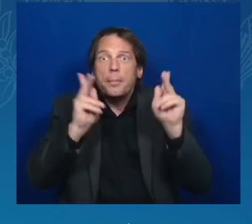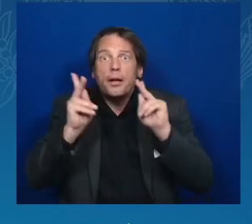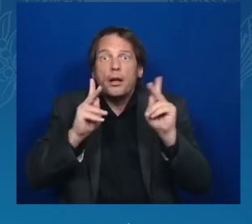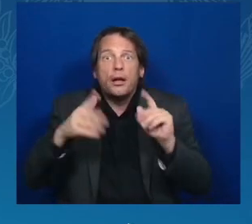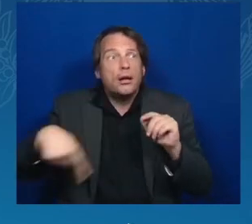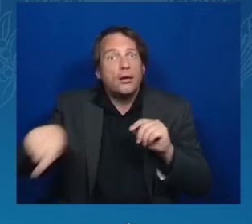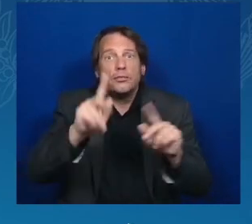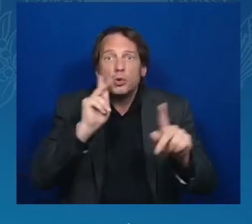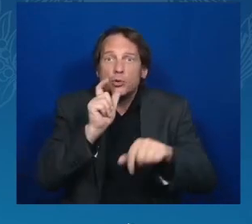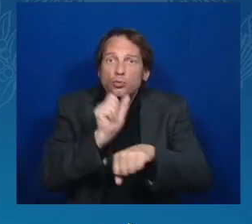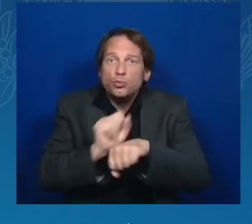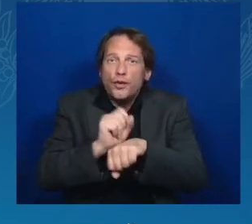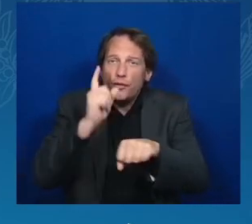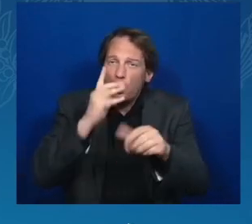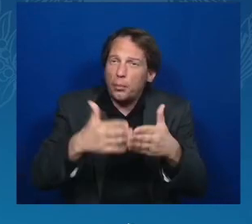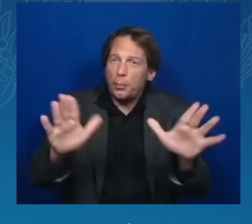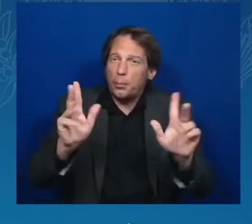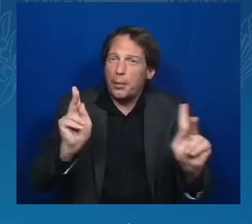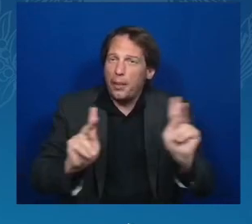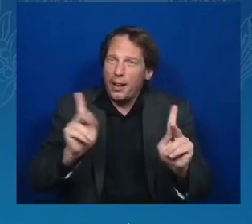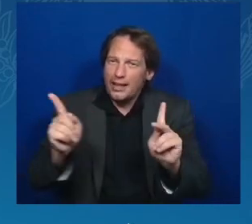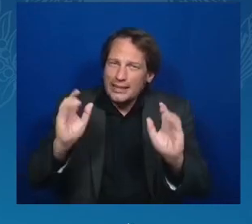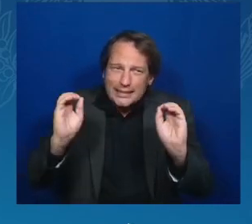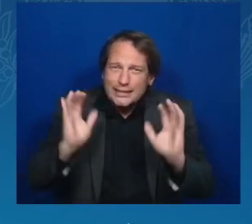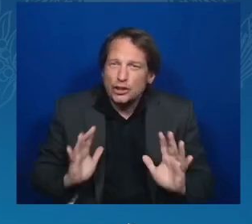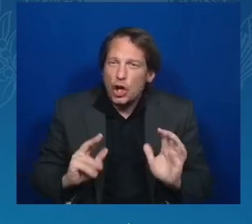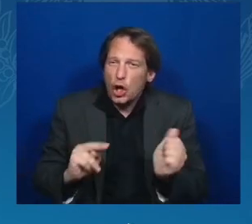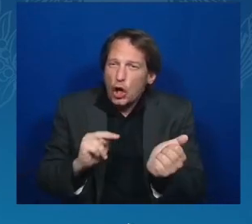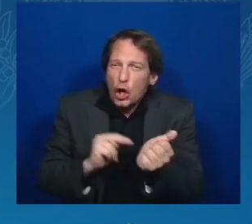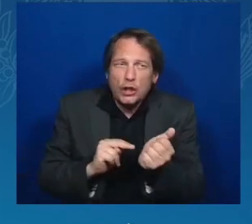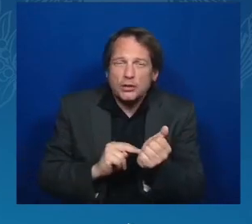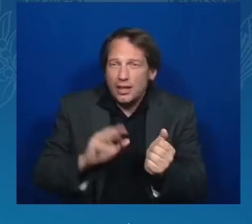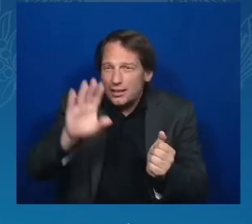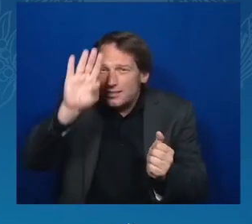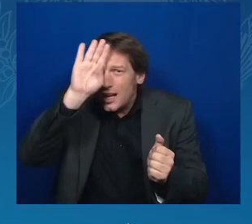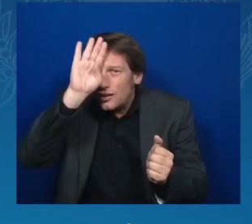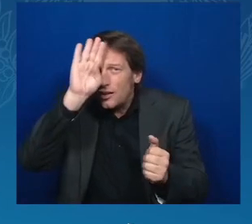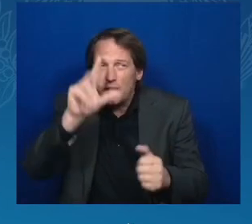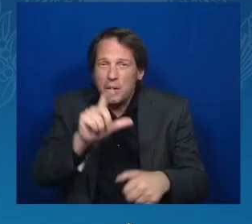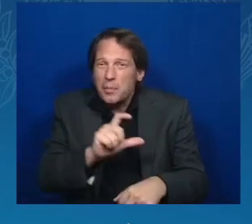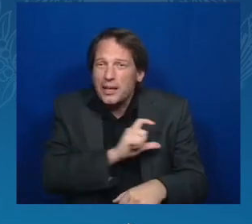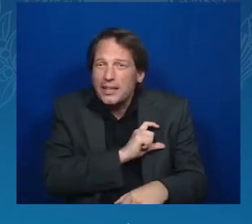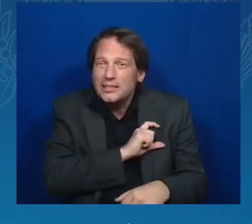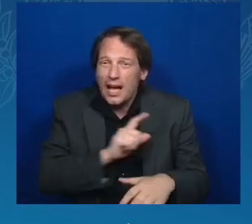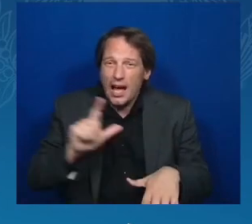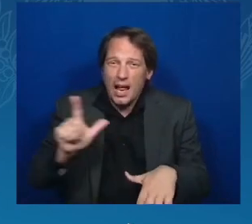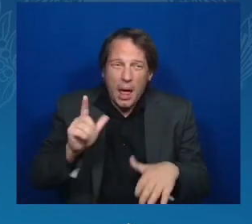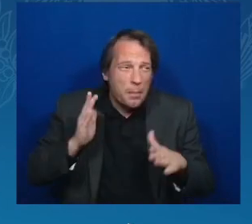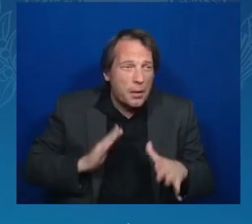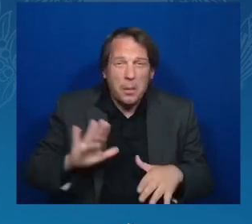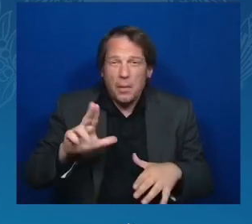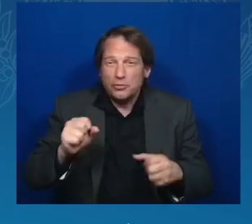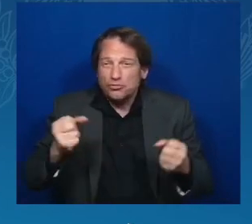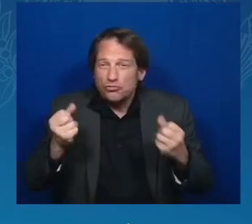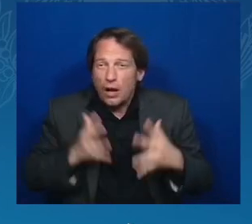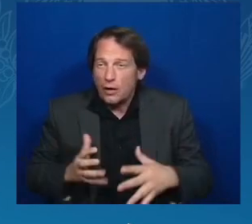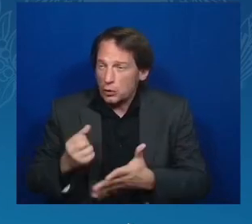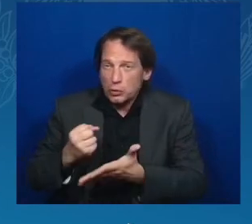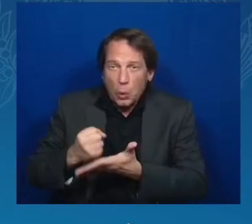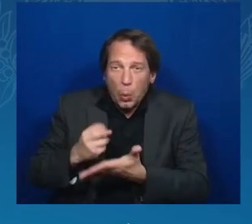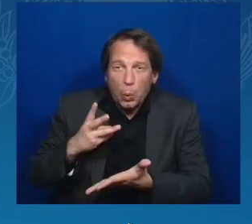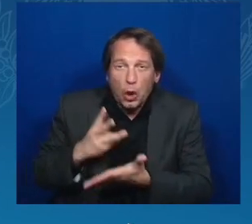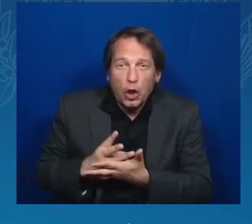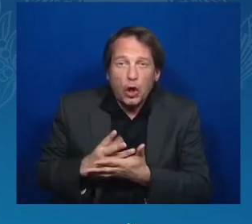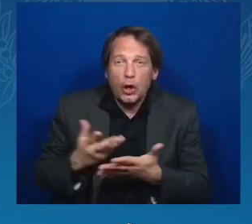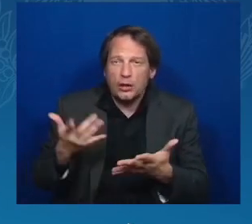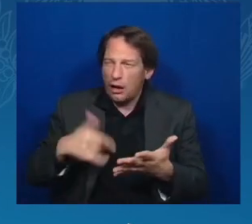bus drivers, and social workers. They are people who have dedicated themselves to serving